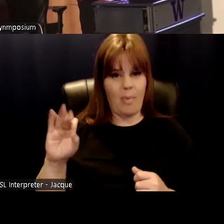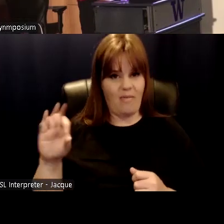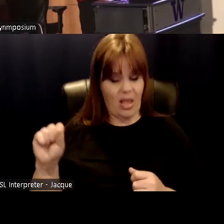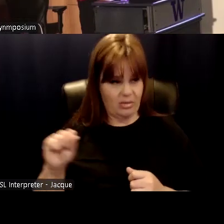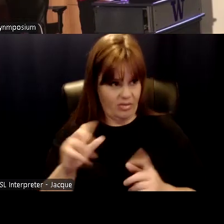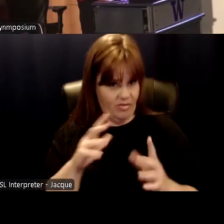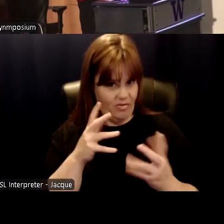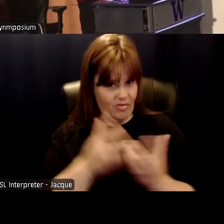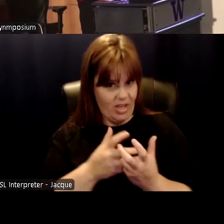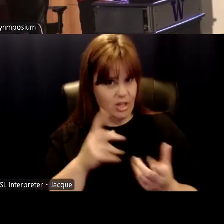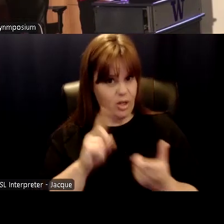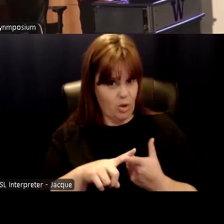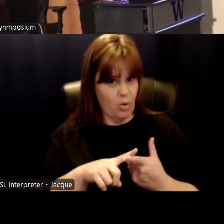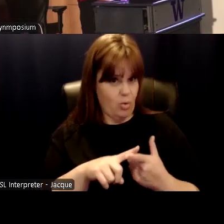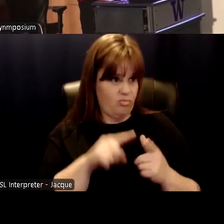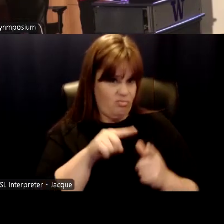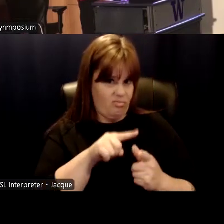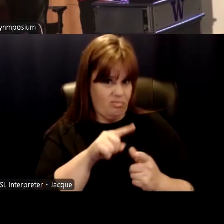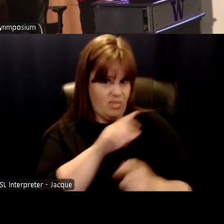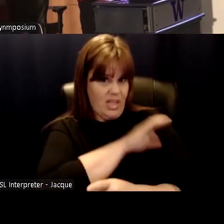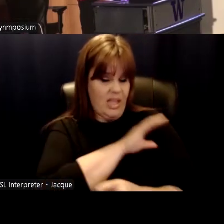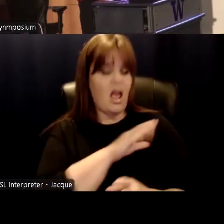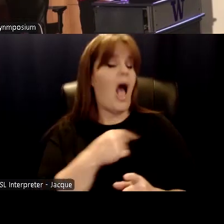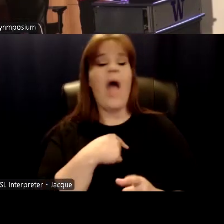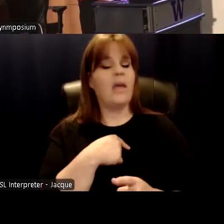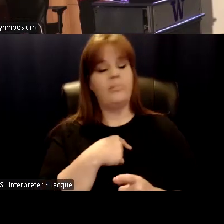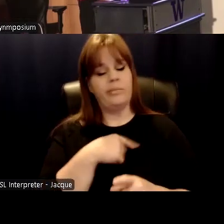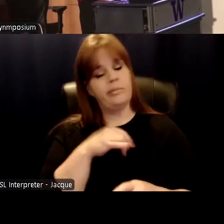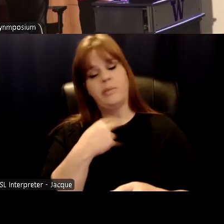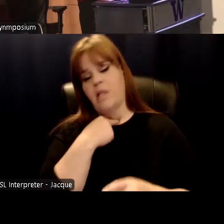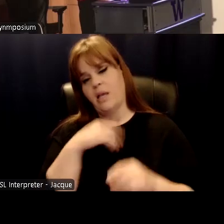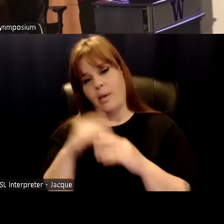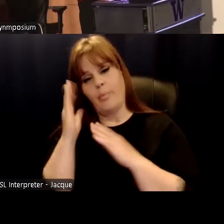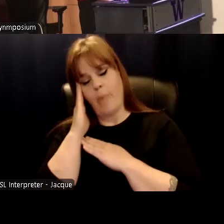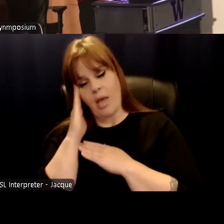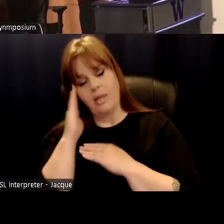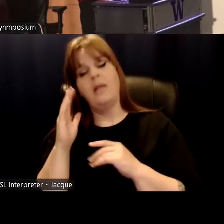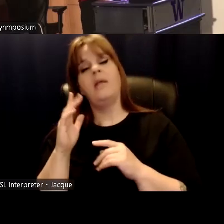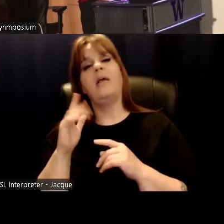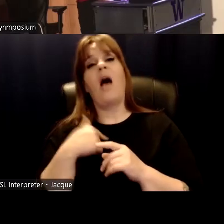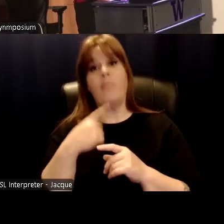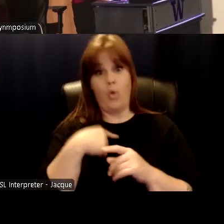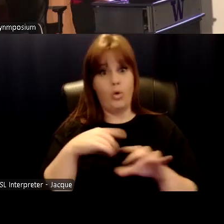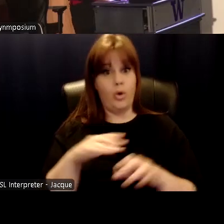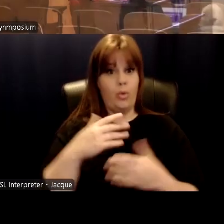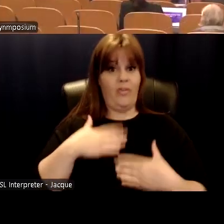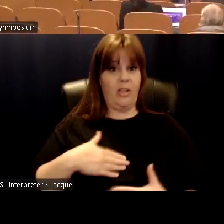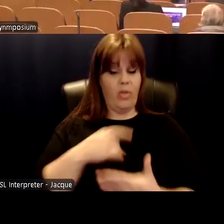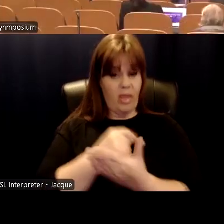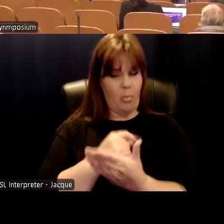told to do PT and exercise by the clinic, but that has worsened my ME/CFS.